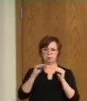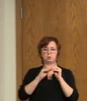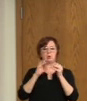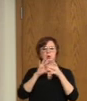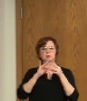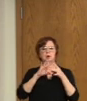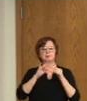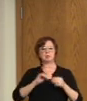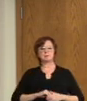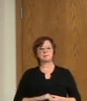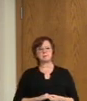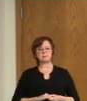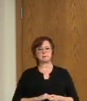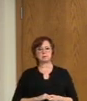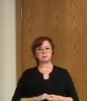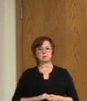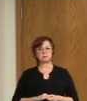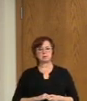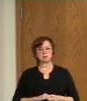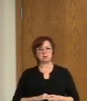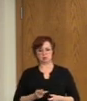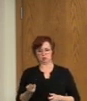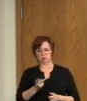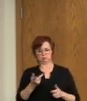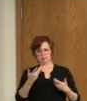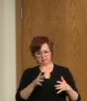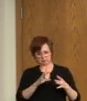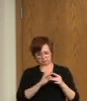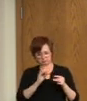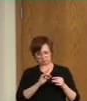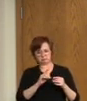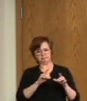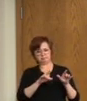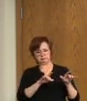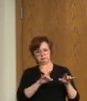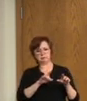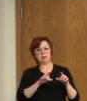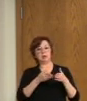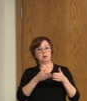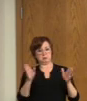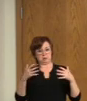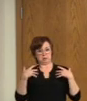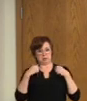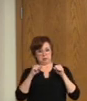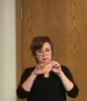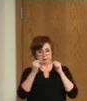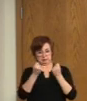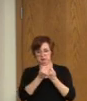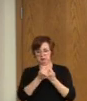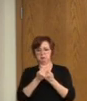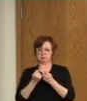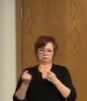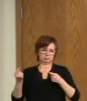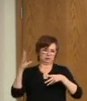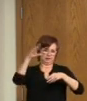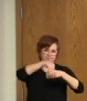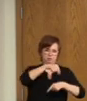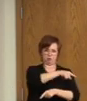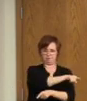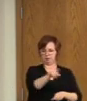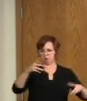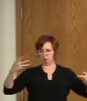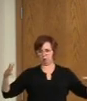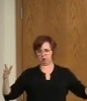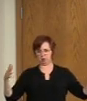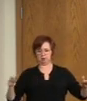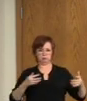is that as Minister and Dr. Shahab have already pointed out, the public health care teams are directly involved in outbreak management and